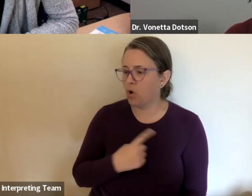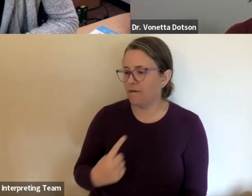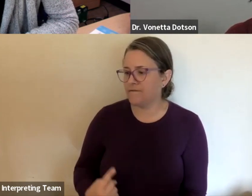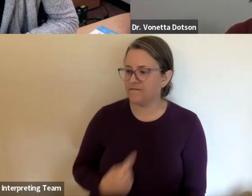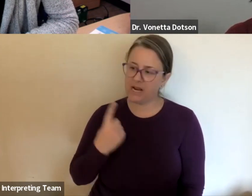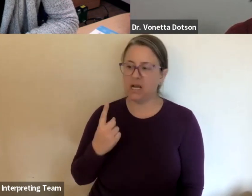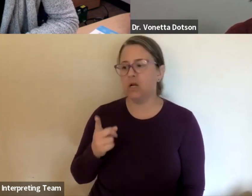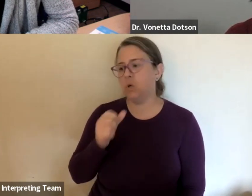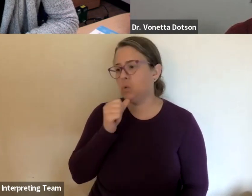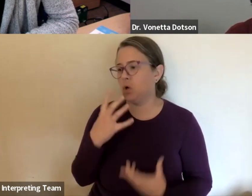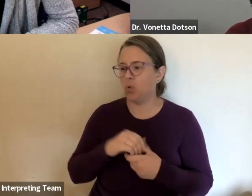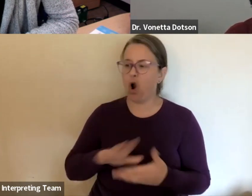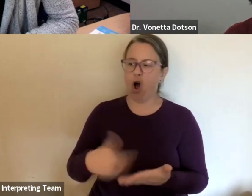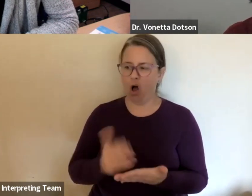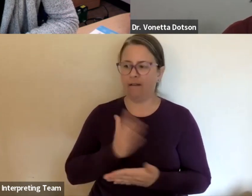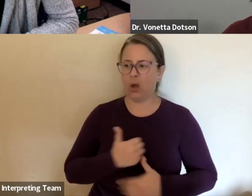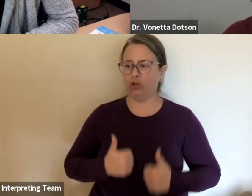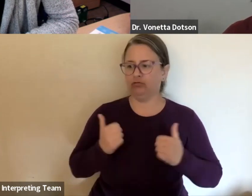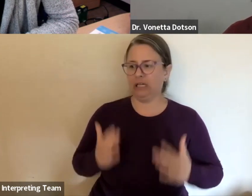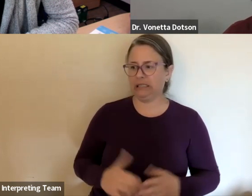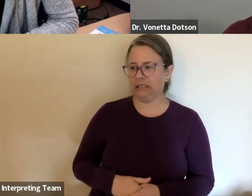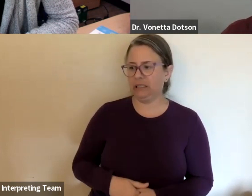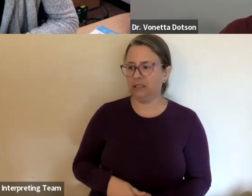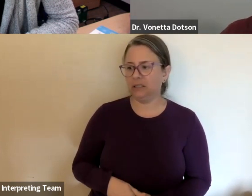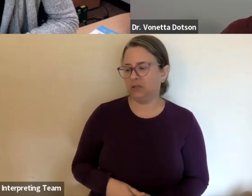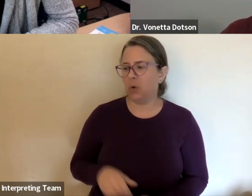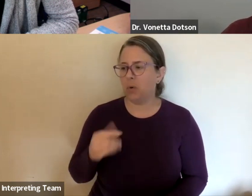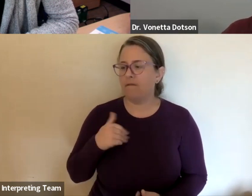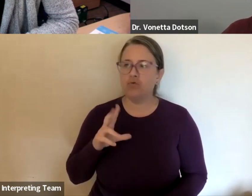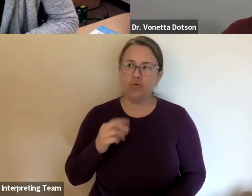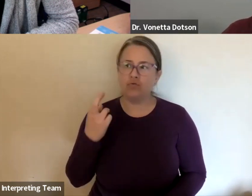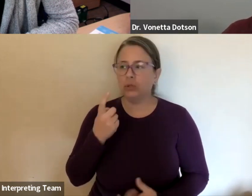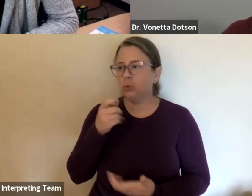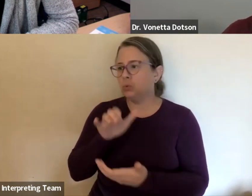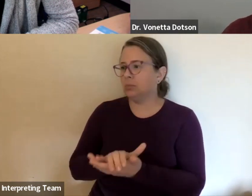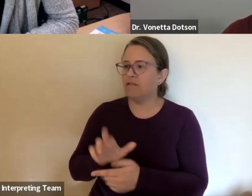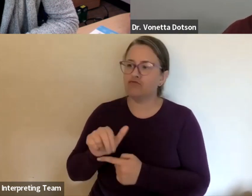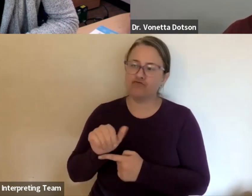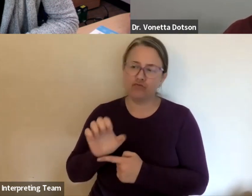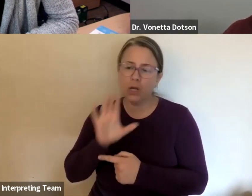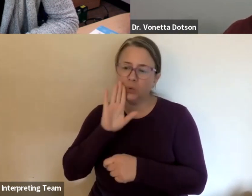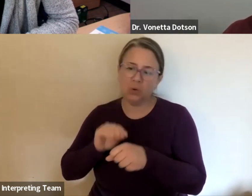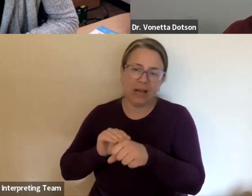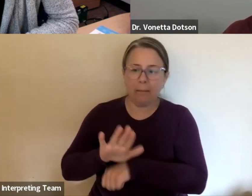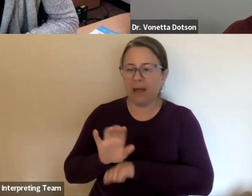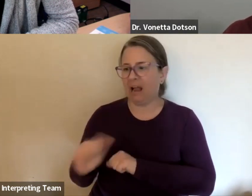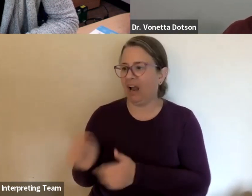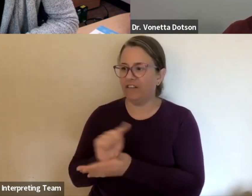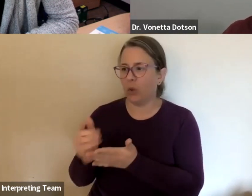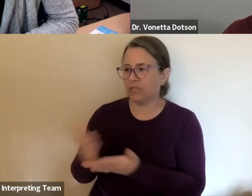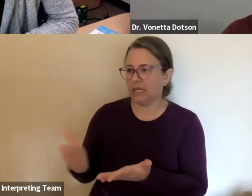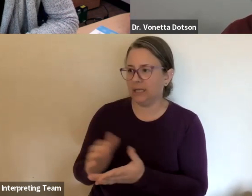at. And all these accusations that, number one, were unfounded, number two, were incredibly